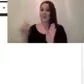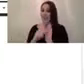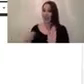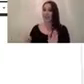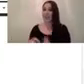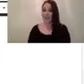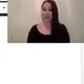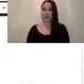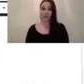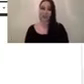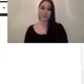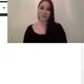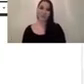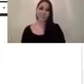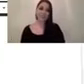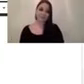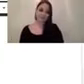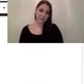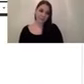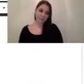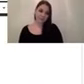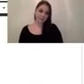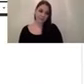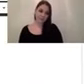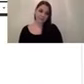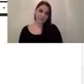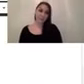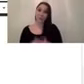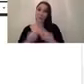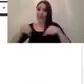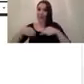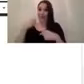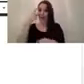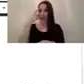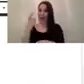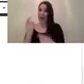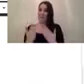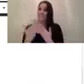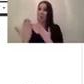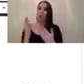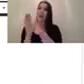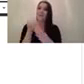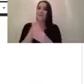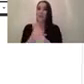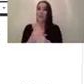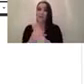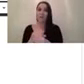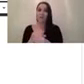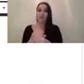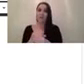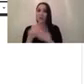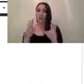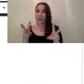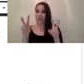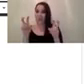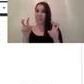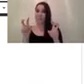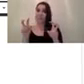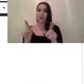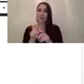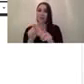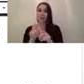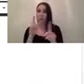compared to CCD ones. We can actually get more involved. We can get more into this topic. You can also